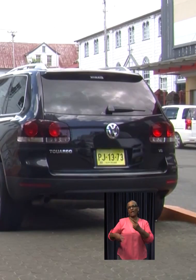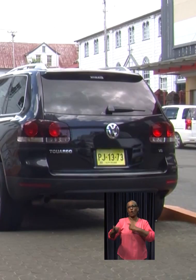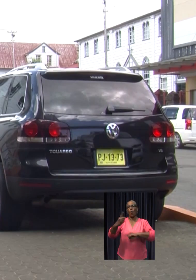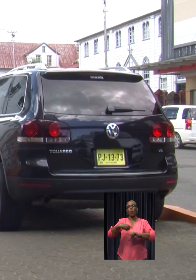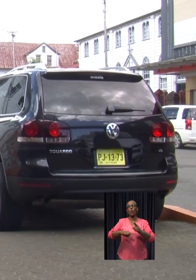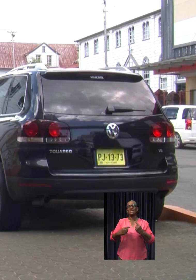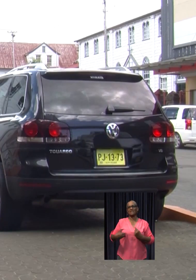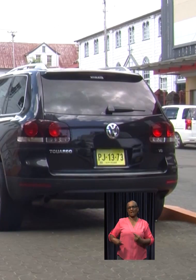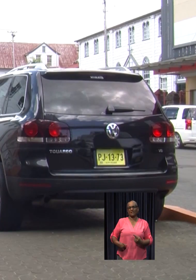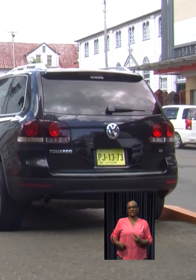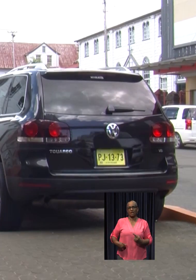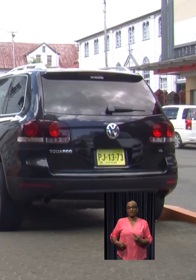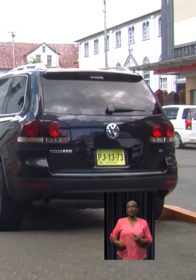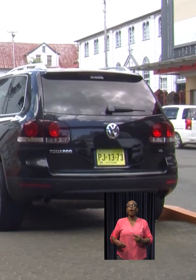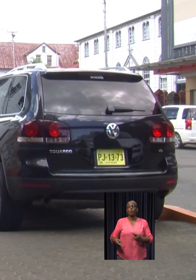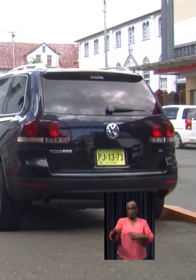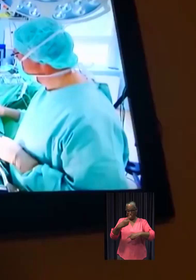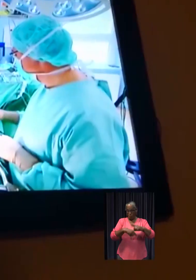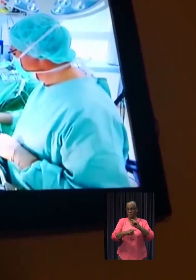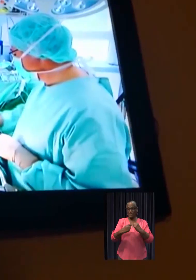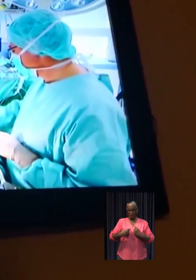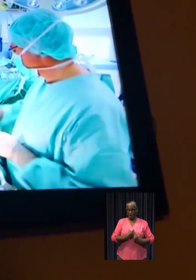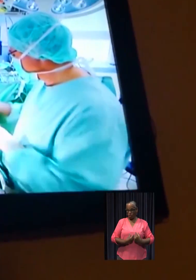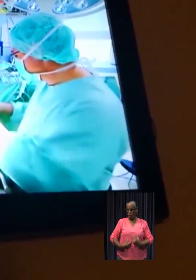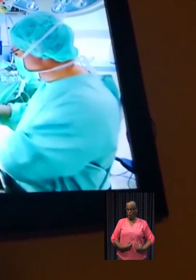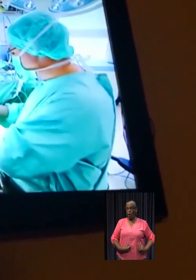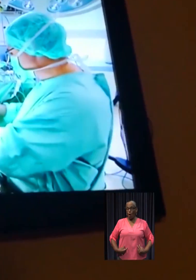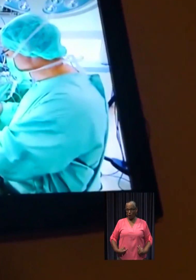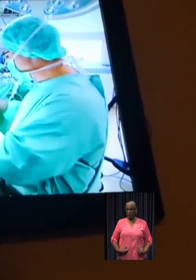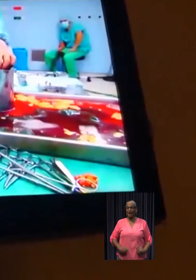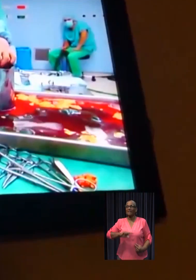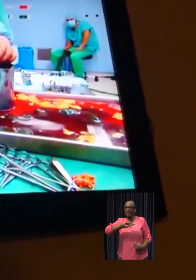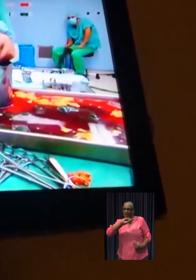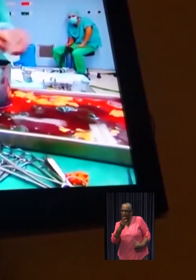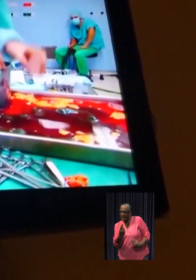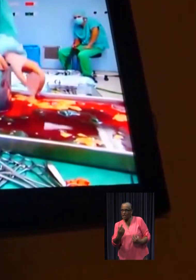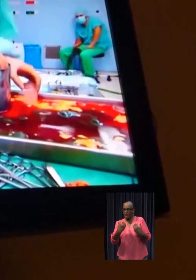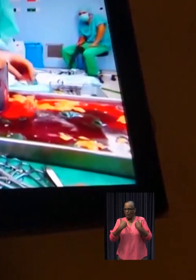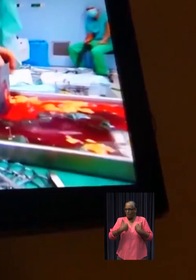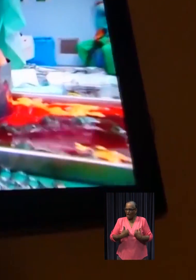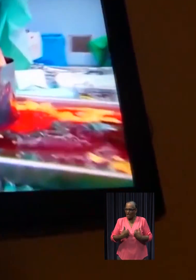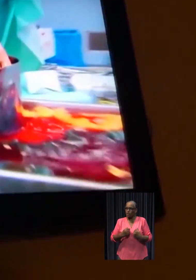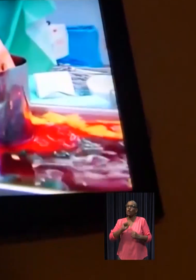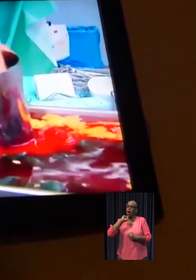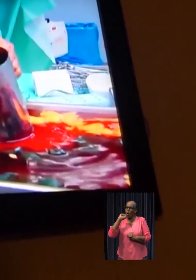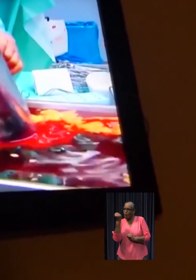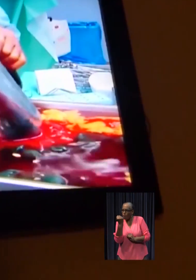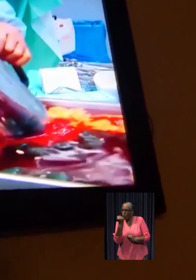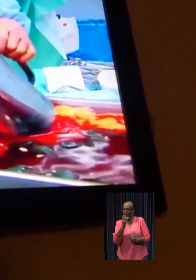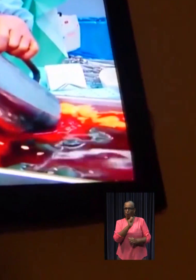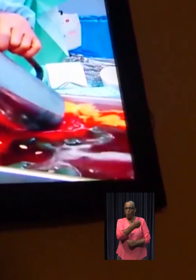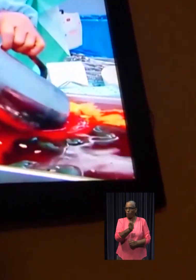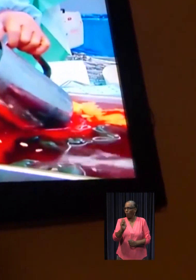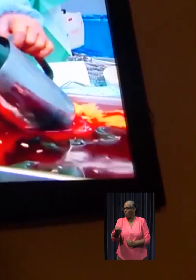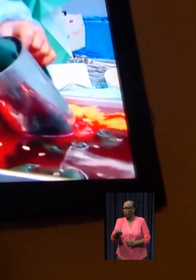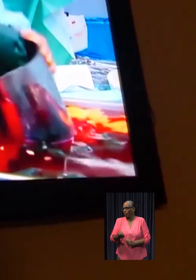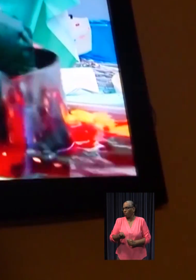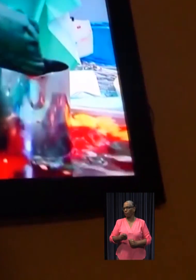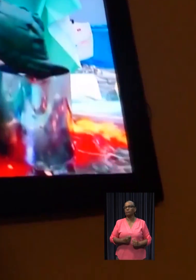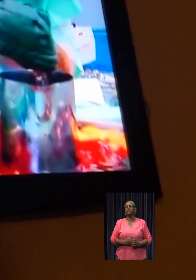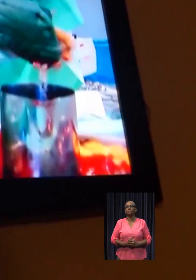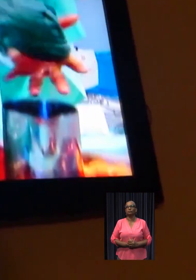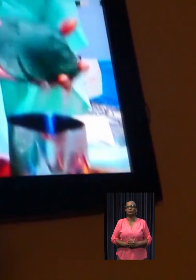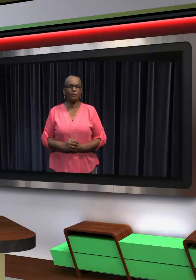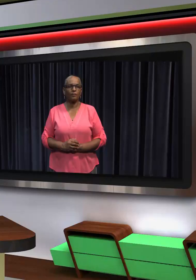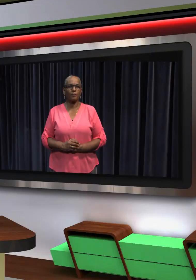of a transplant. With the law on transplant of organs, it should be impossible to trade